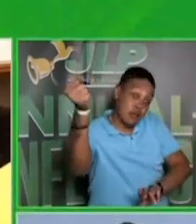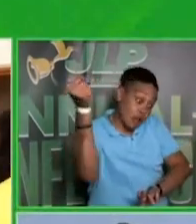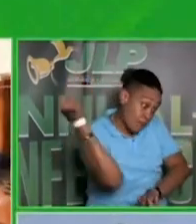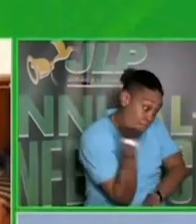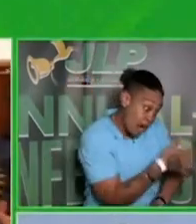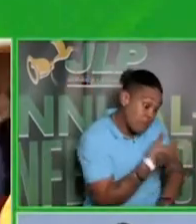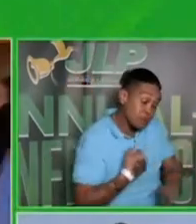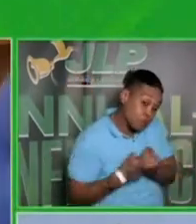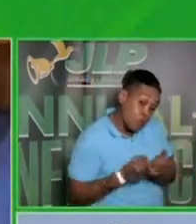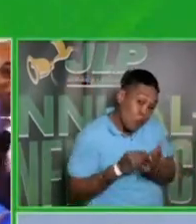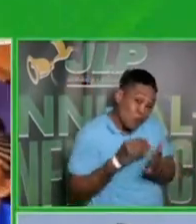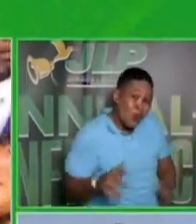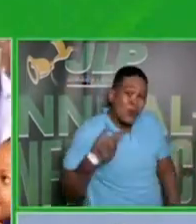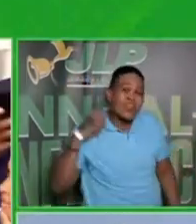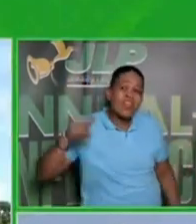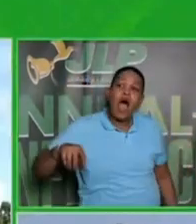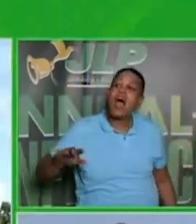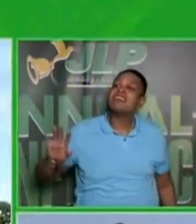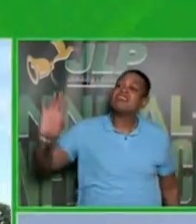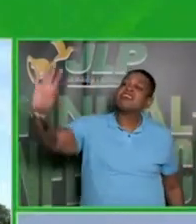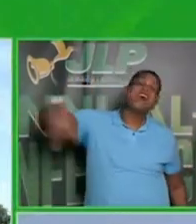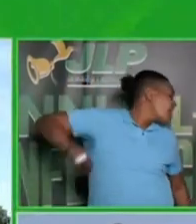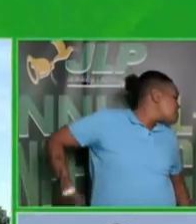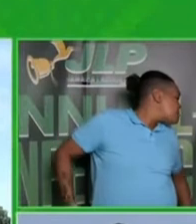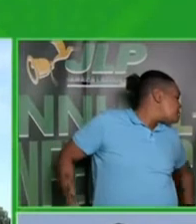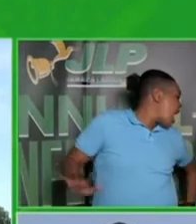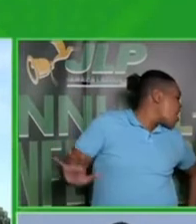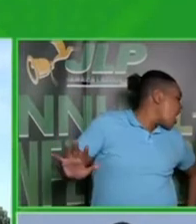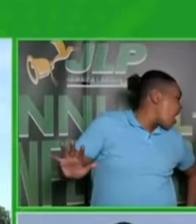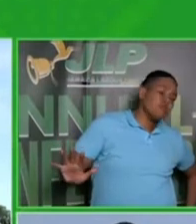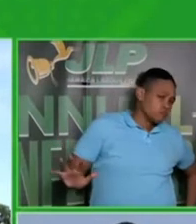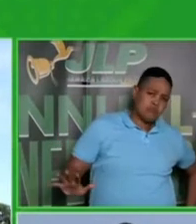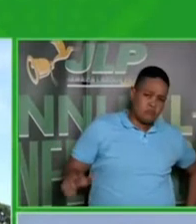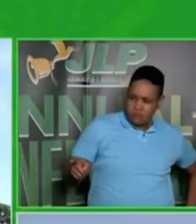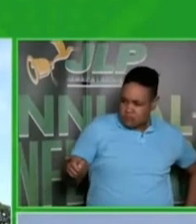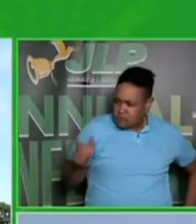students. We cannot allow students to be out of school.